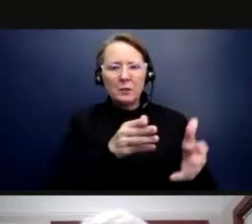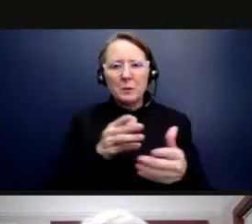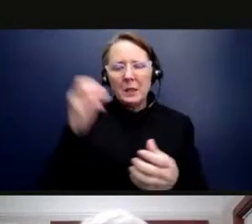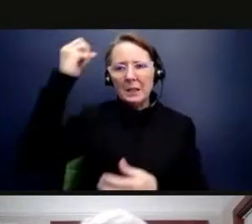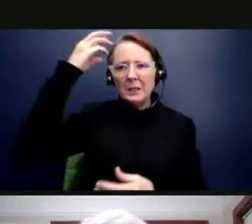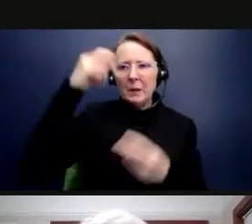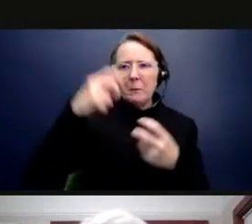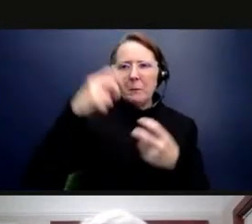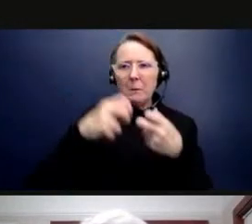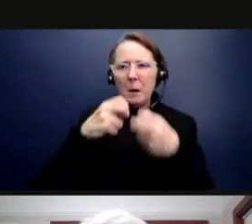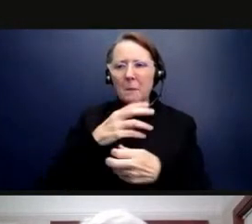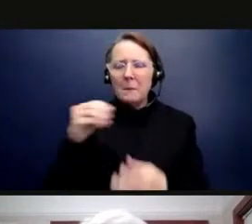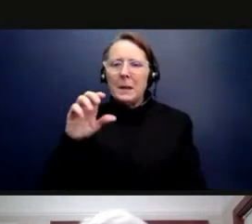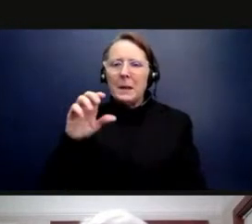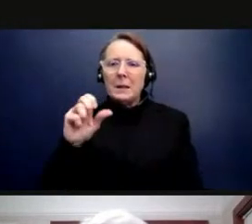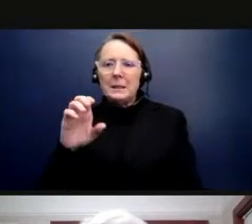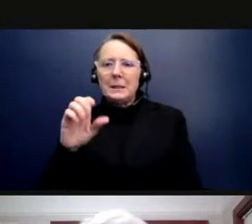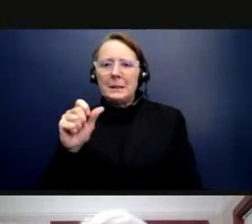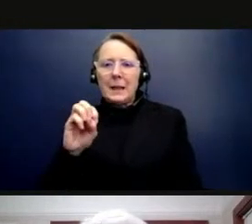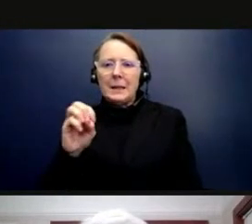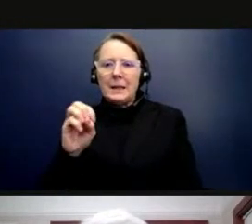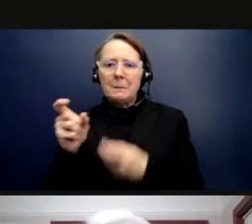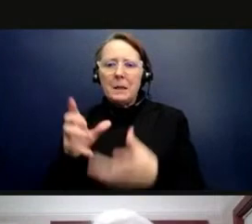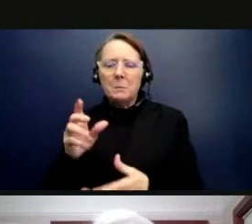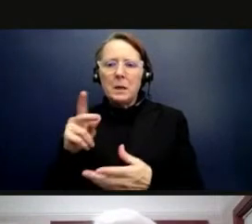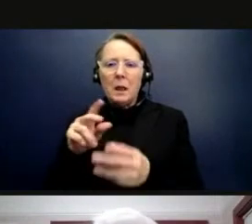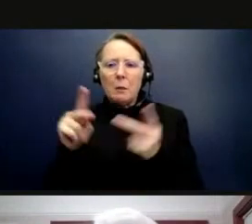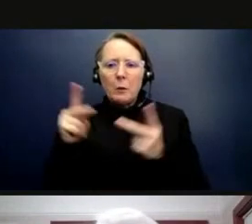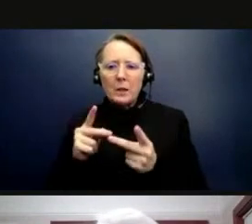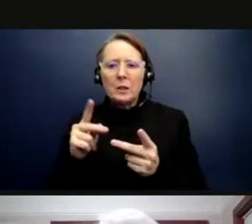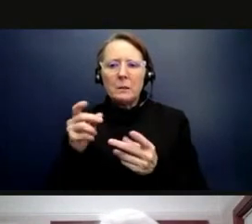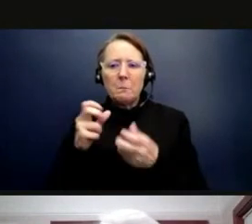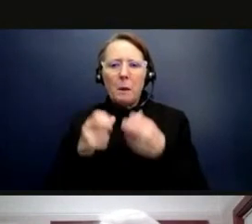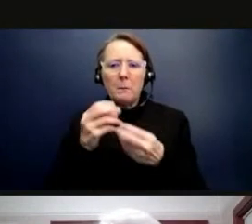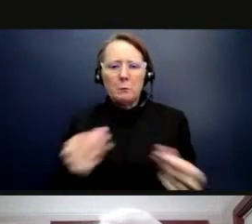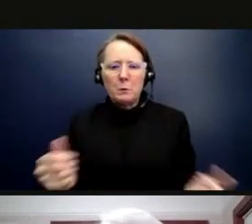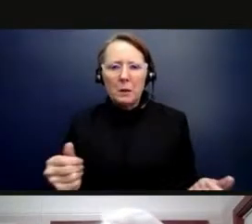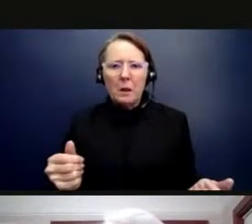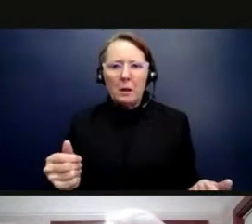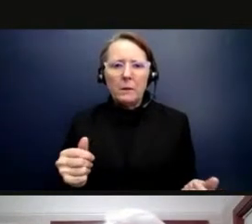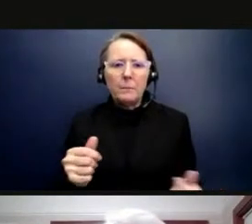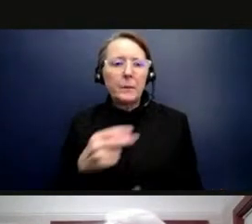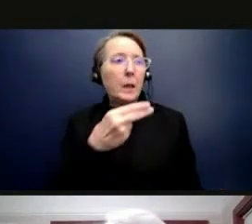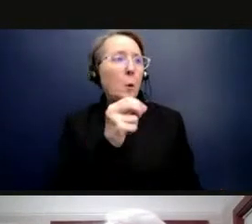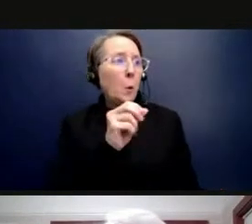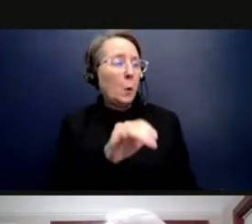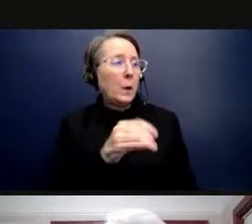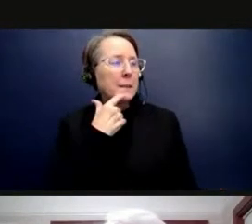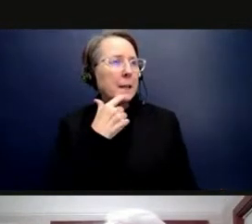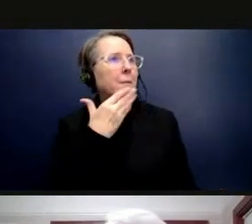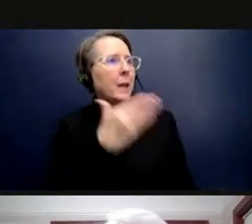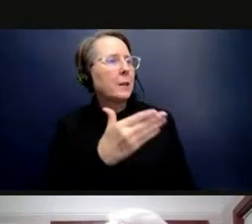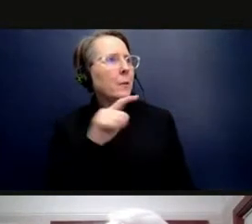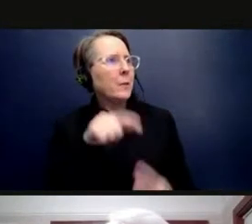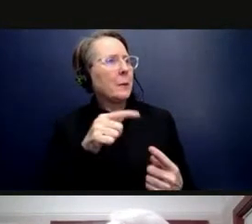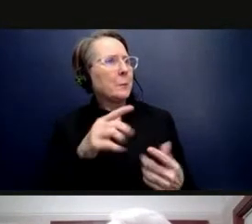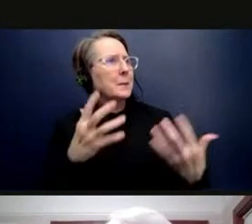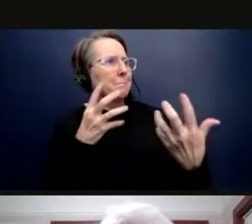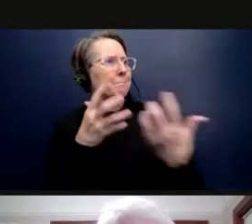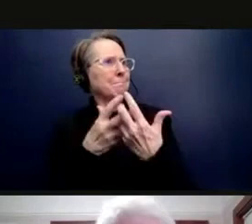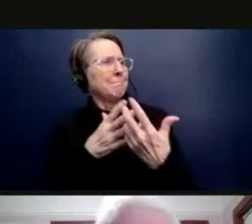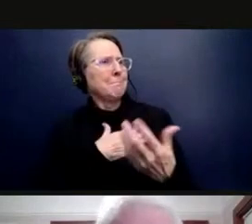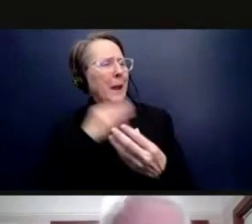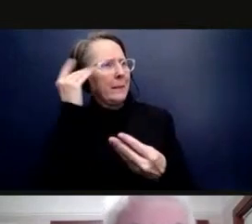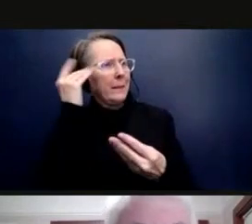management location problem to resolve. Thank you. That's actually, ironically, kind of in line with what my thinking was in terms